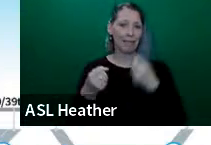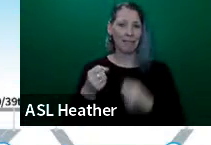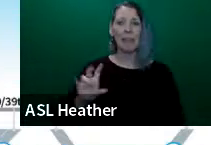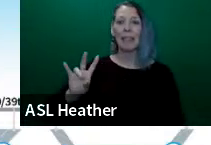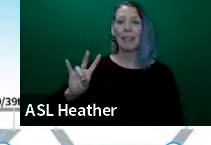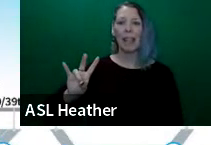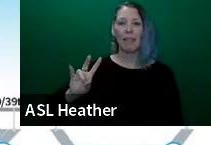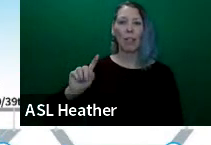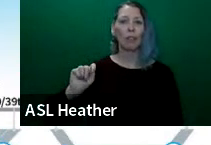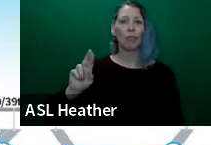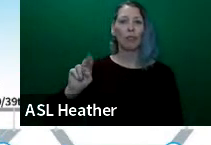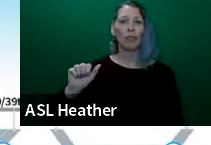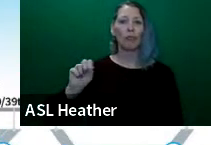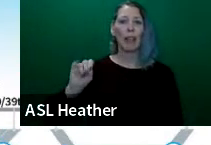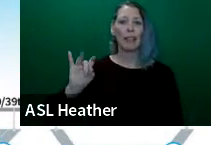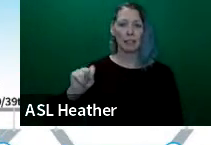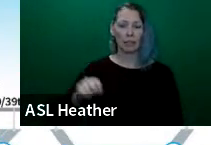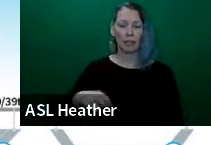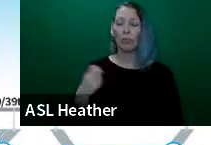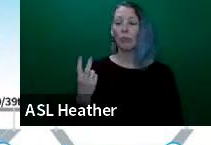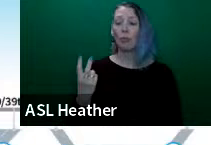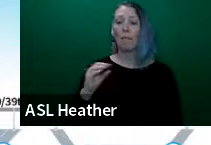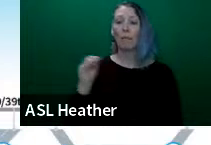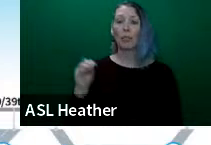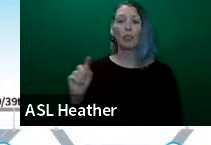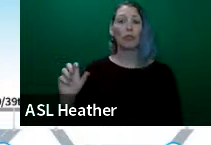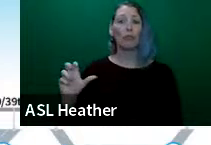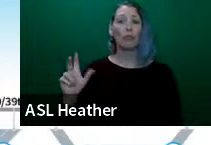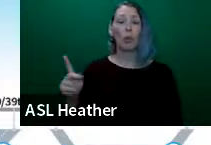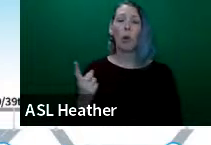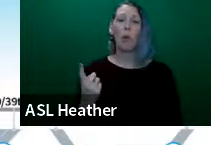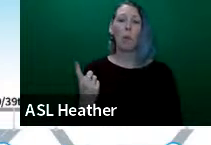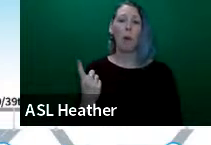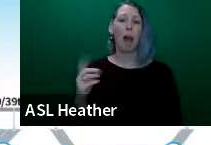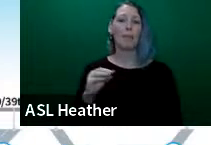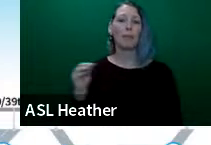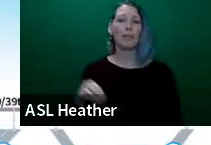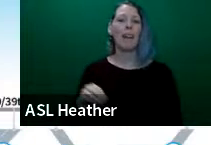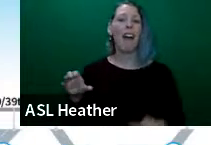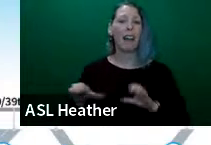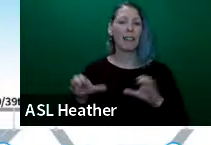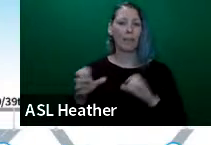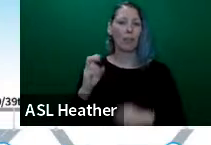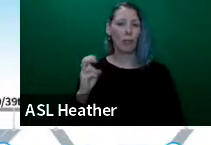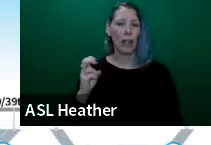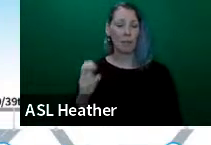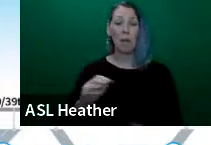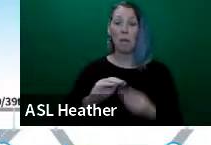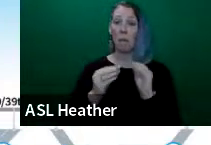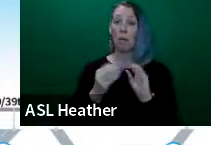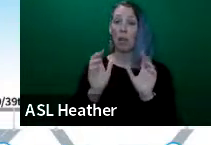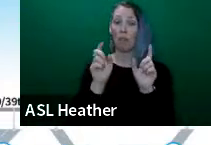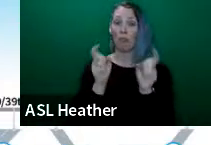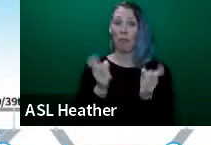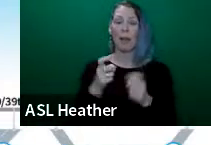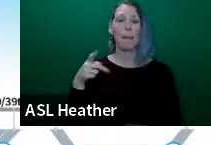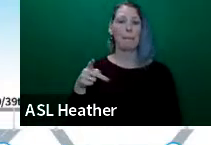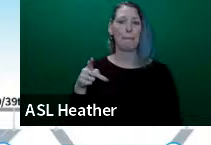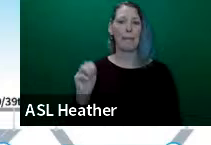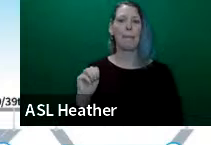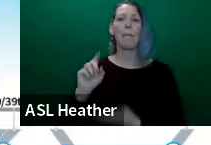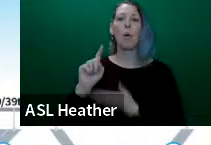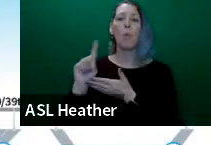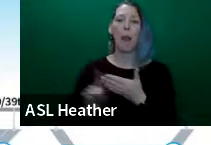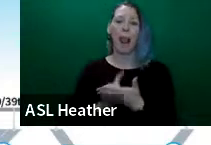7% transit, 12% truck, 1% active transportation. The number in brackets below is a PM 1 hour